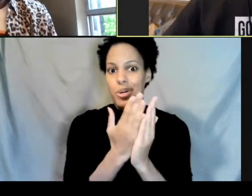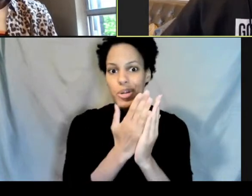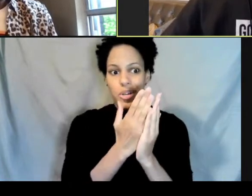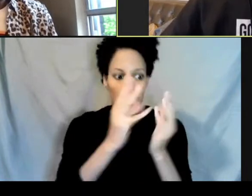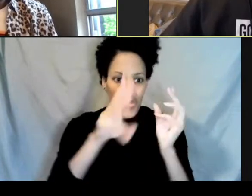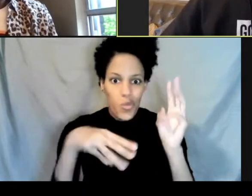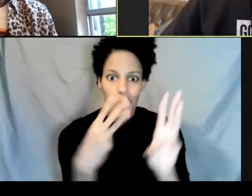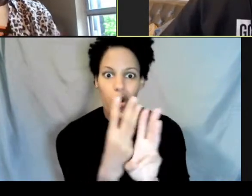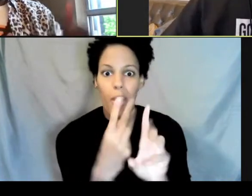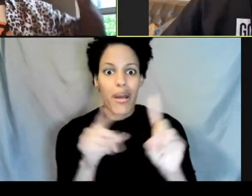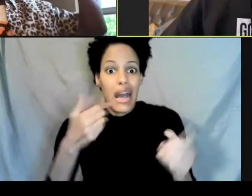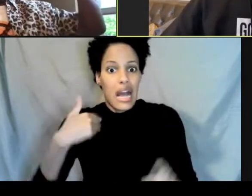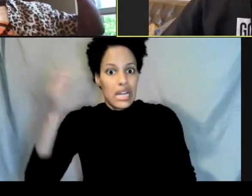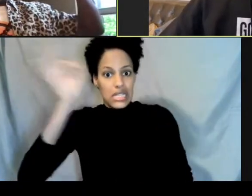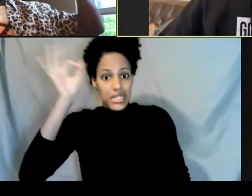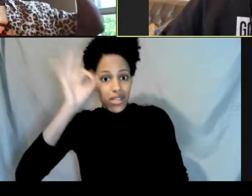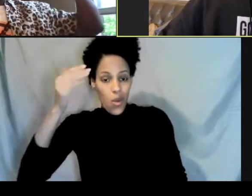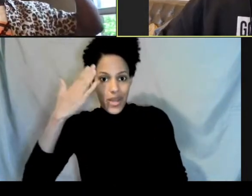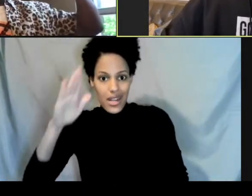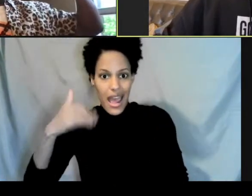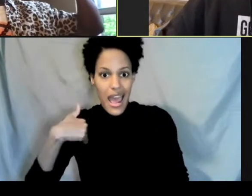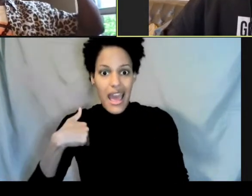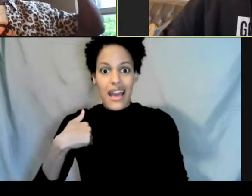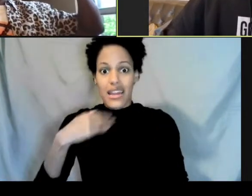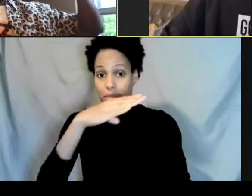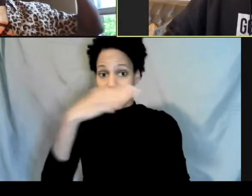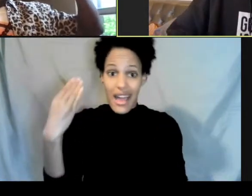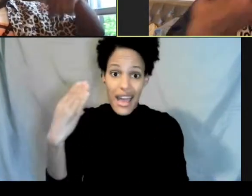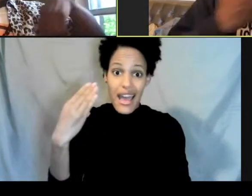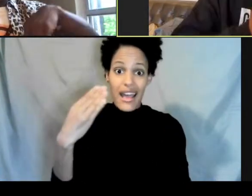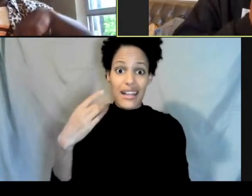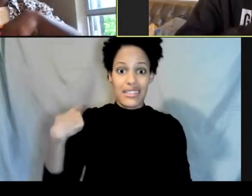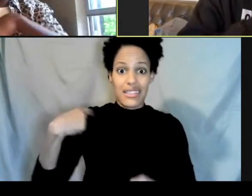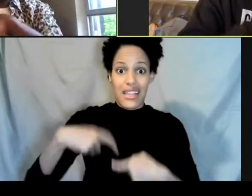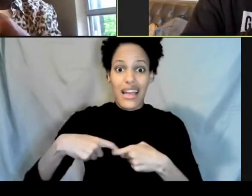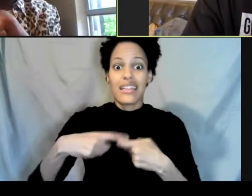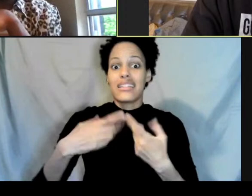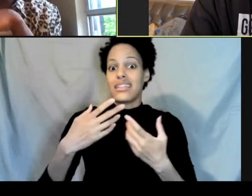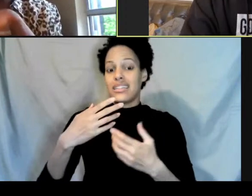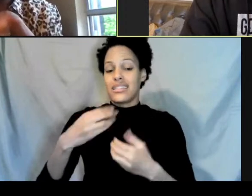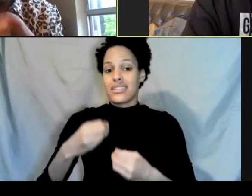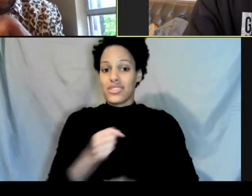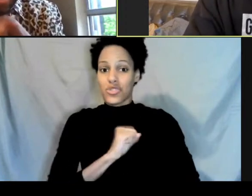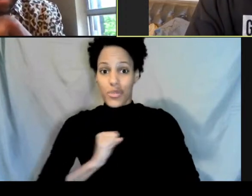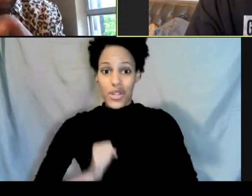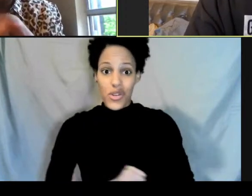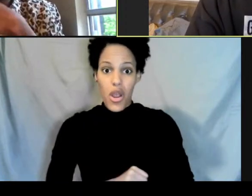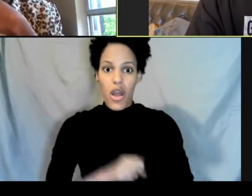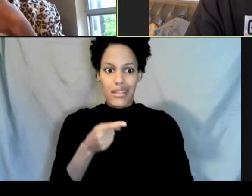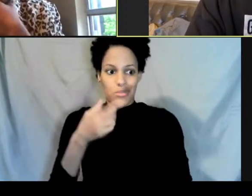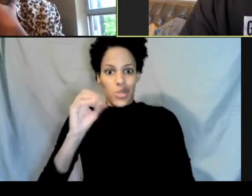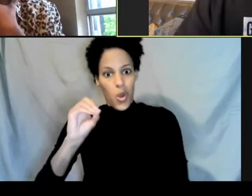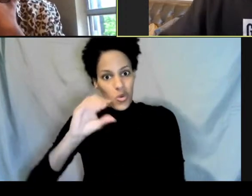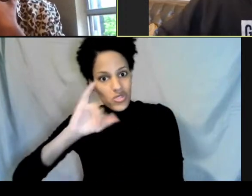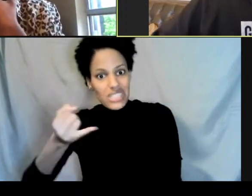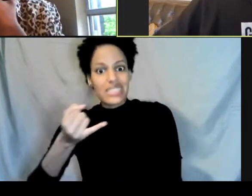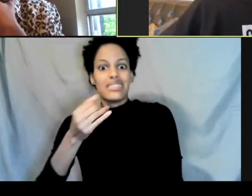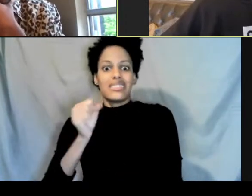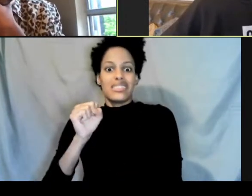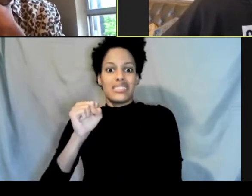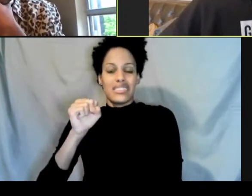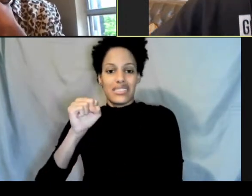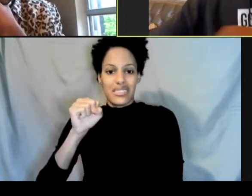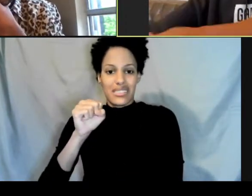had a Black and Latinx superhero at all, let alone that he was actually the OG Spider-Man. So yeah, man, I might have